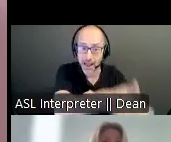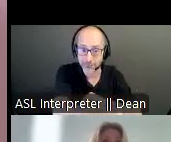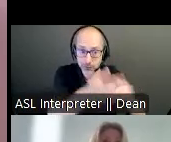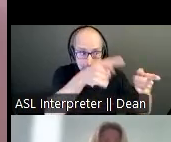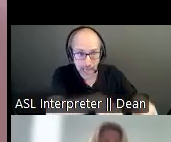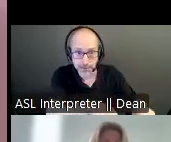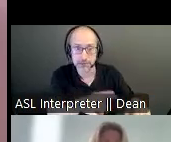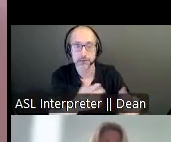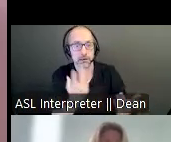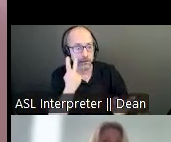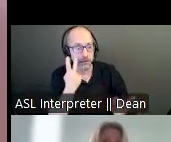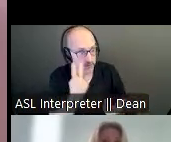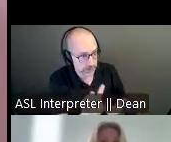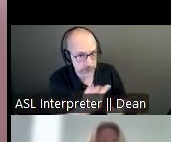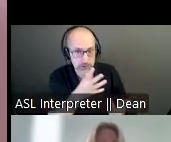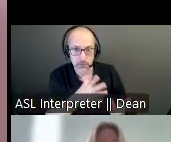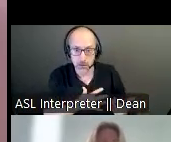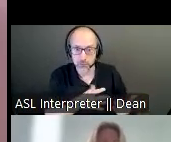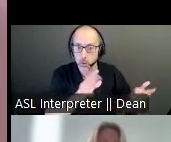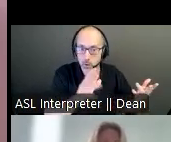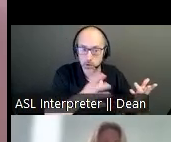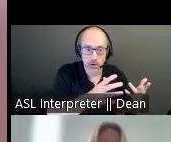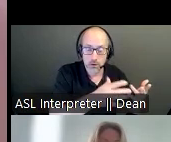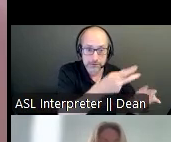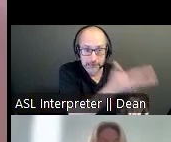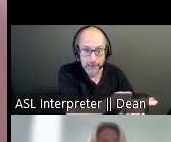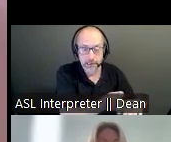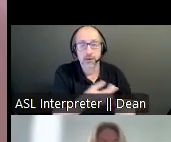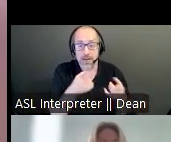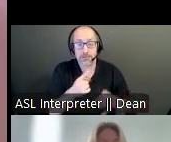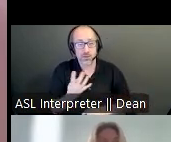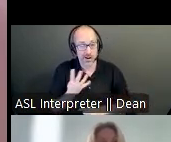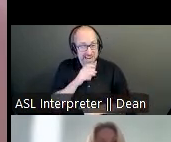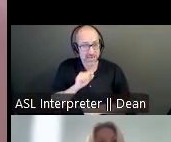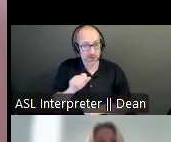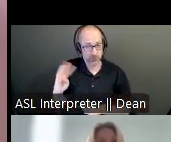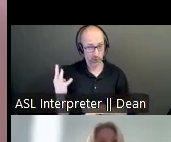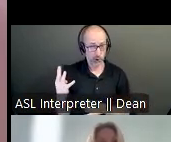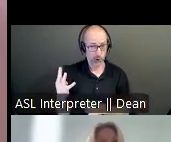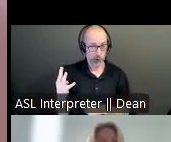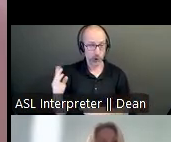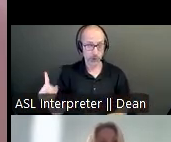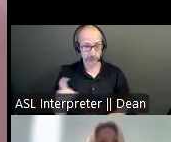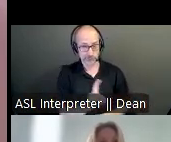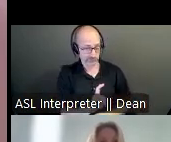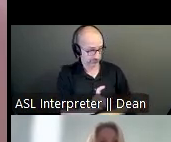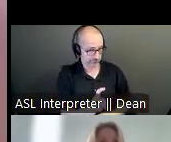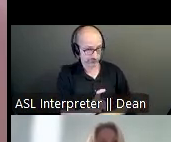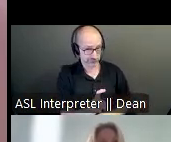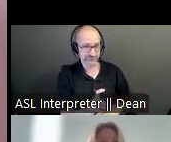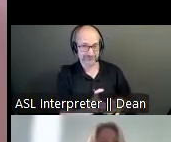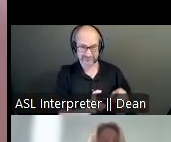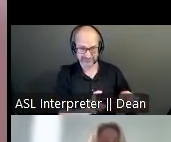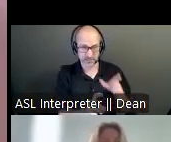scene that is left. In one of the cases that we reviewed, a mother's 4-year-old child was the one to alert their neighbor of their mother's